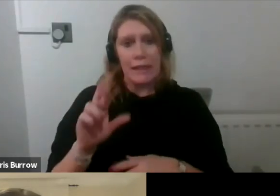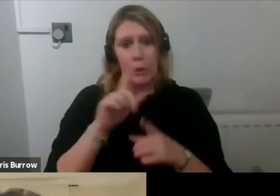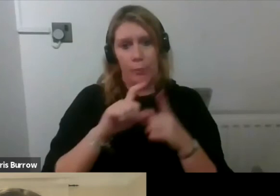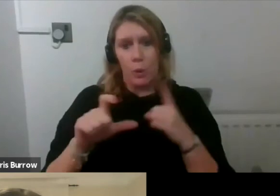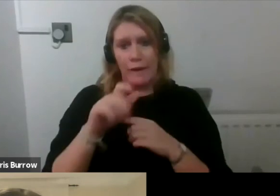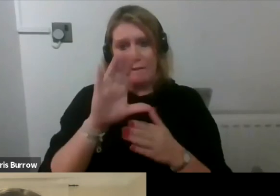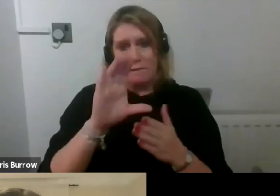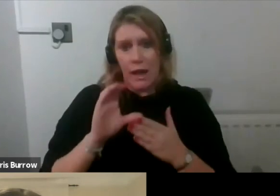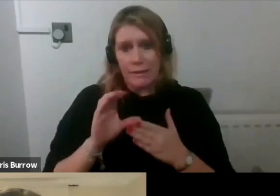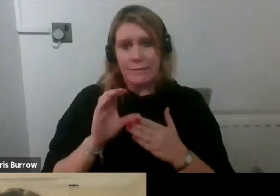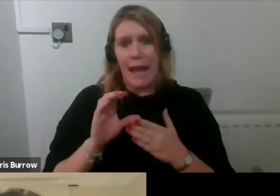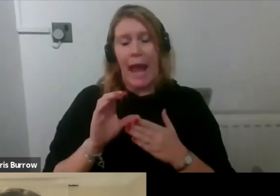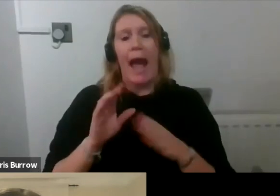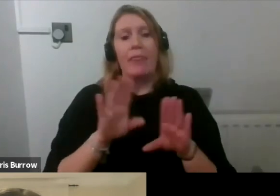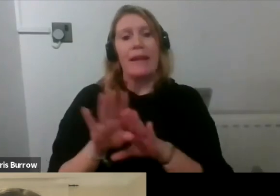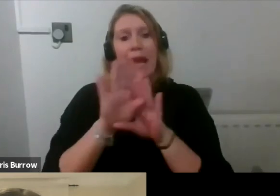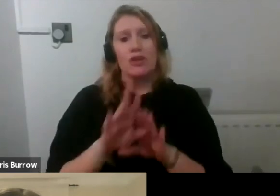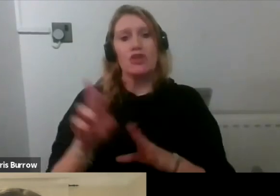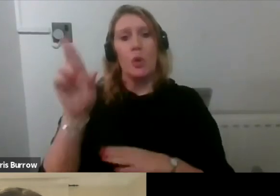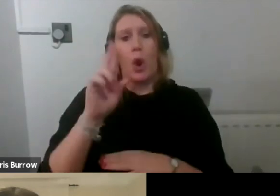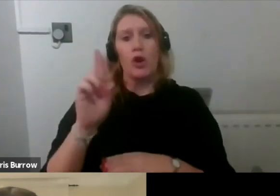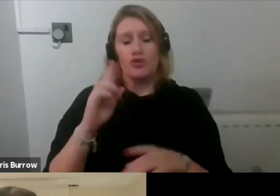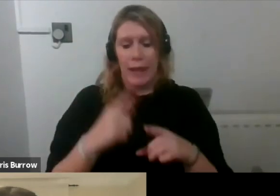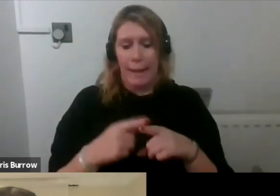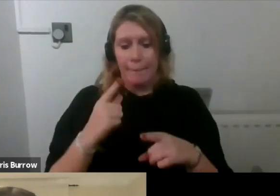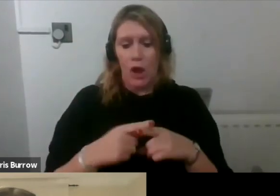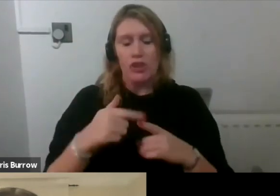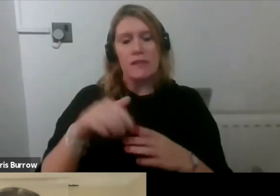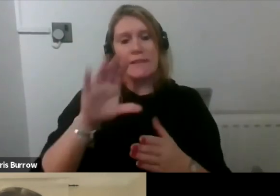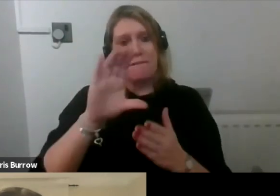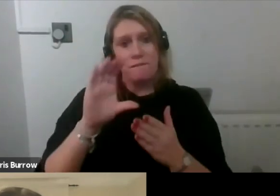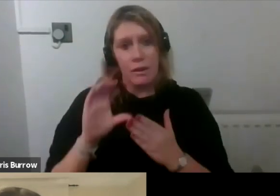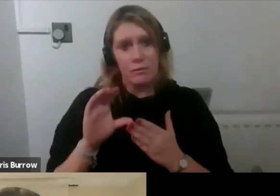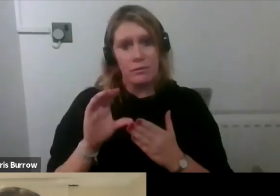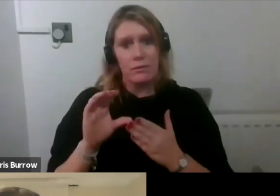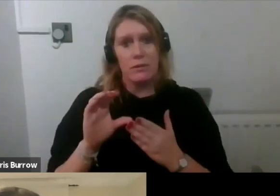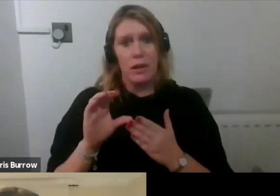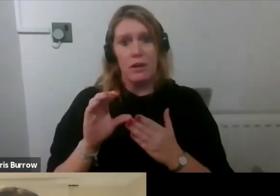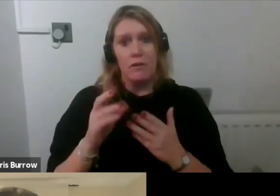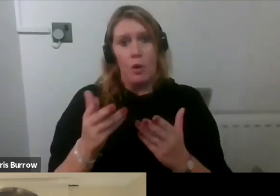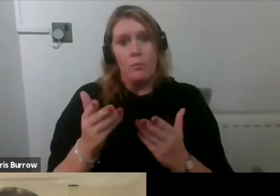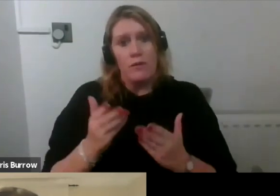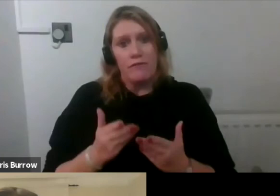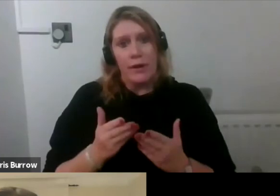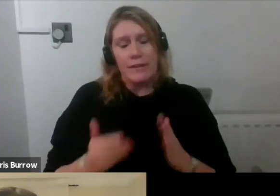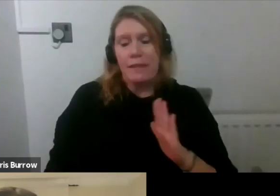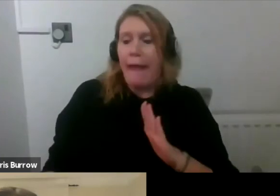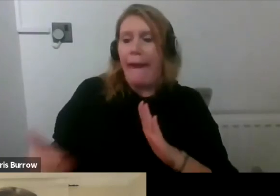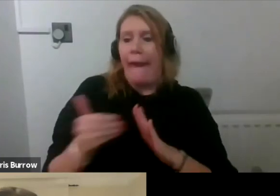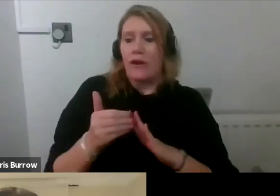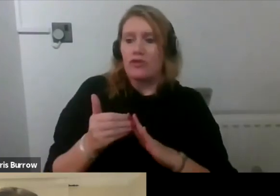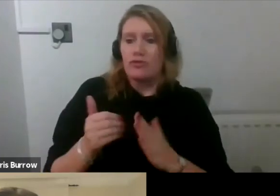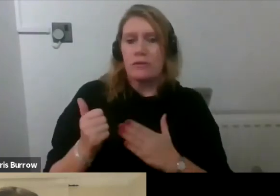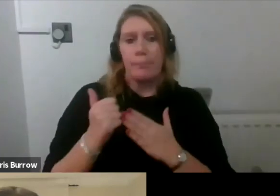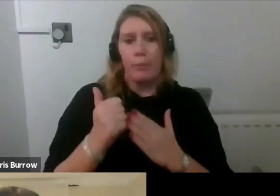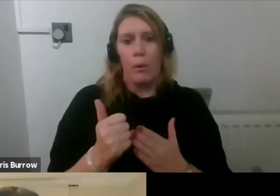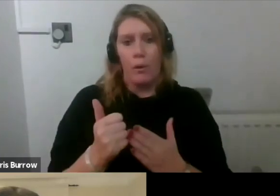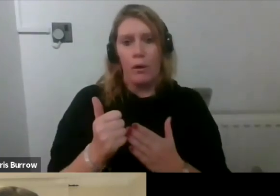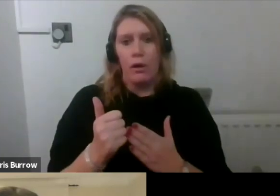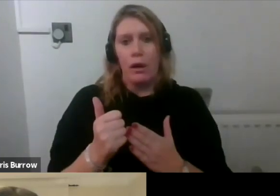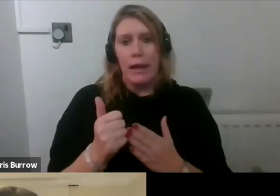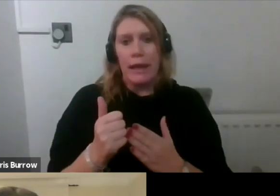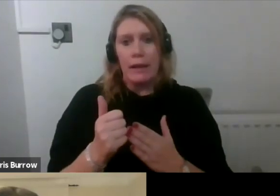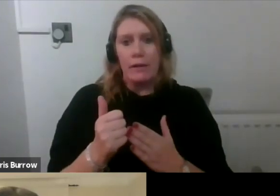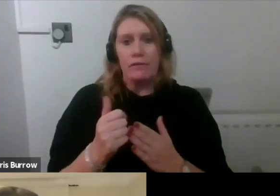National Lottery Emergency Fund for providing all of the extra support we've got this time for, in